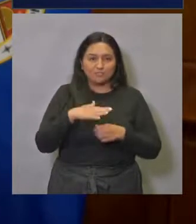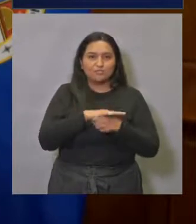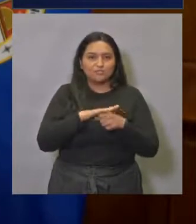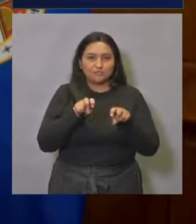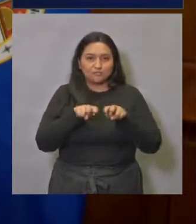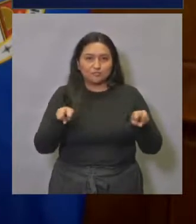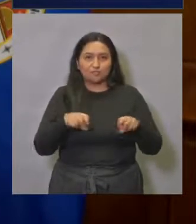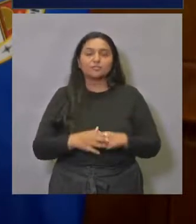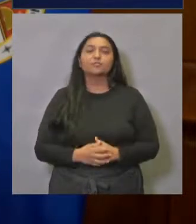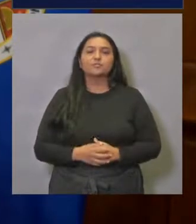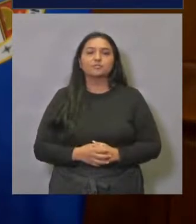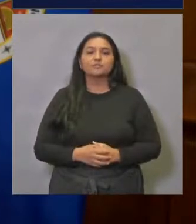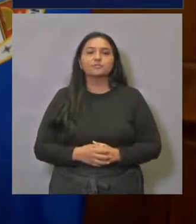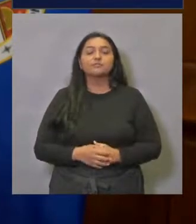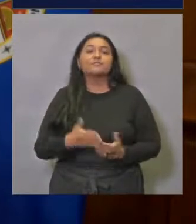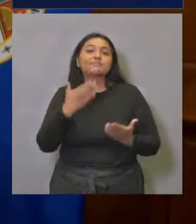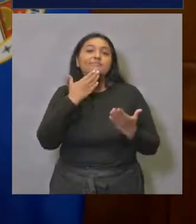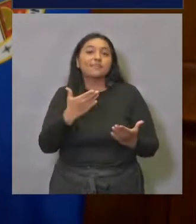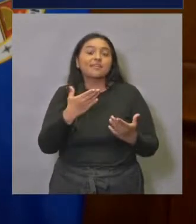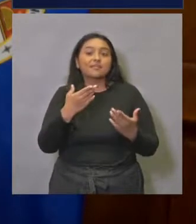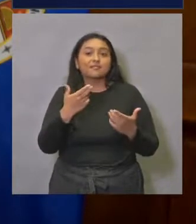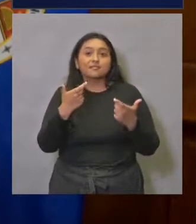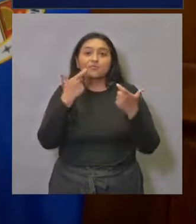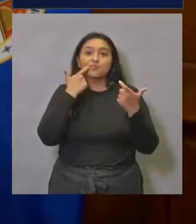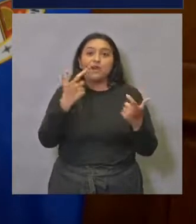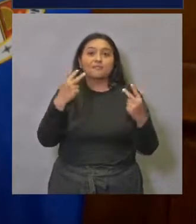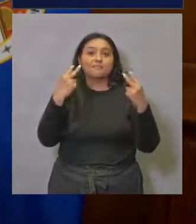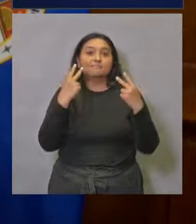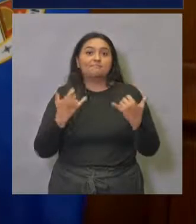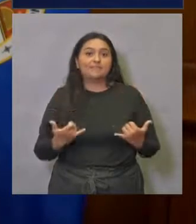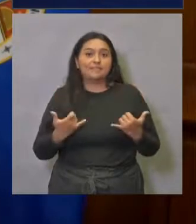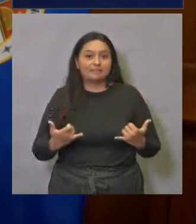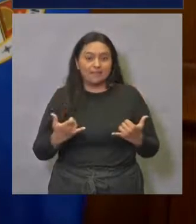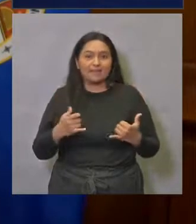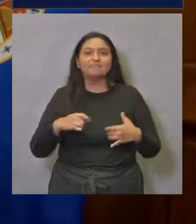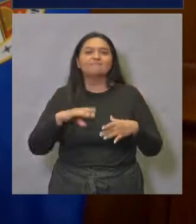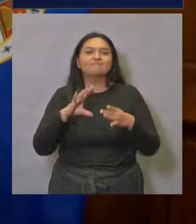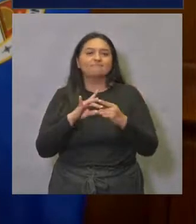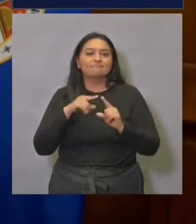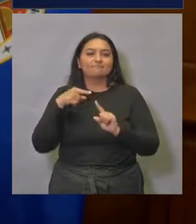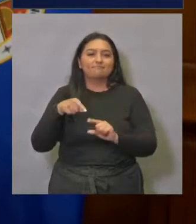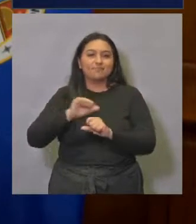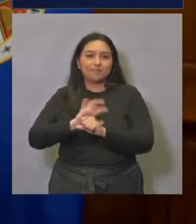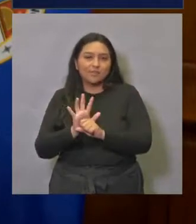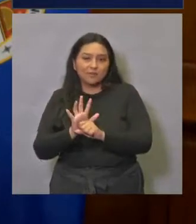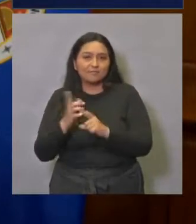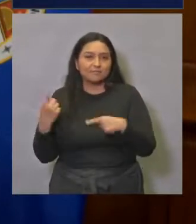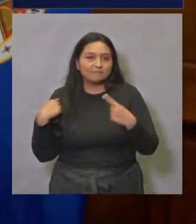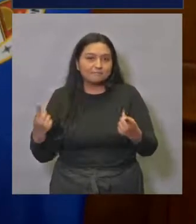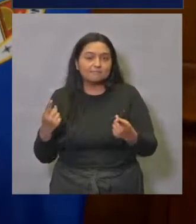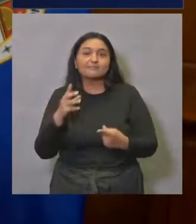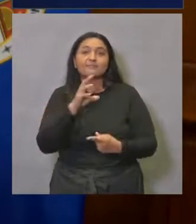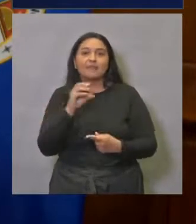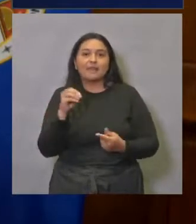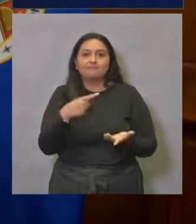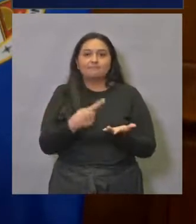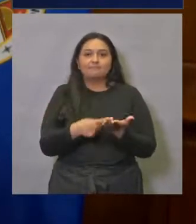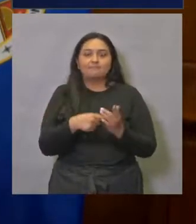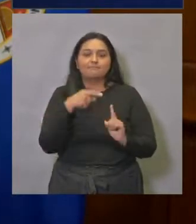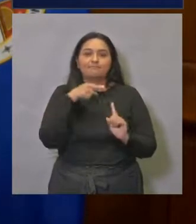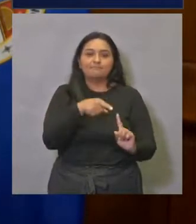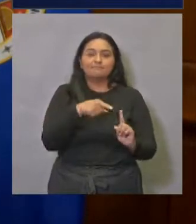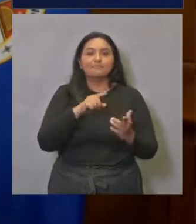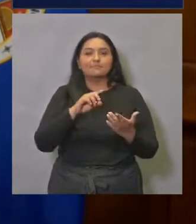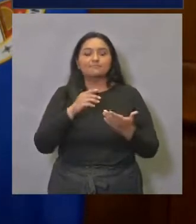us today to hear about the county's effort to combat the ongoing coronavirus pandemic and our transition toward our